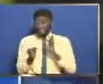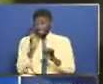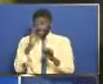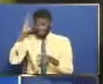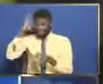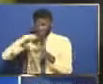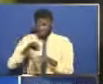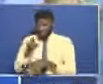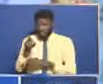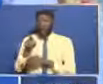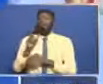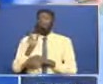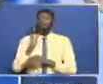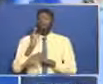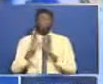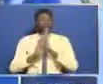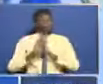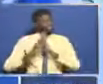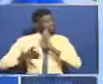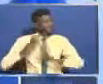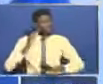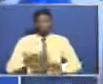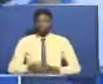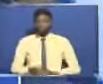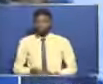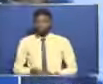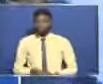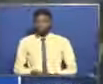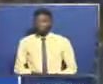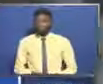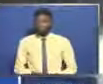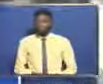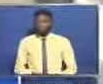itakuja mara moja haraka. For Channel One News Hour Weekend from Mombasa County,